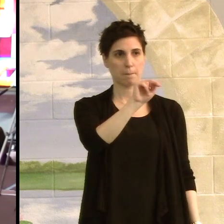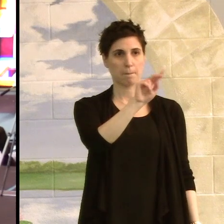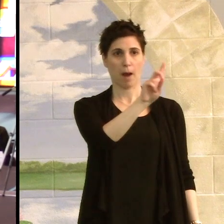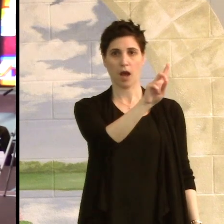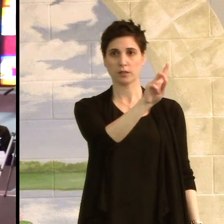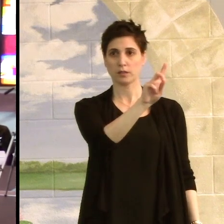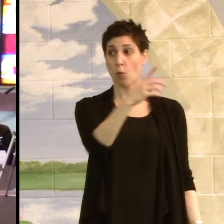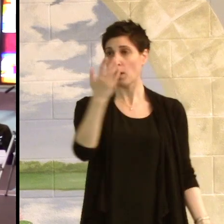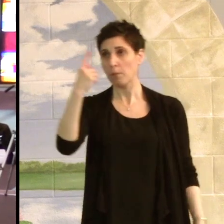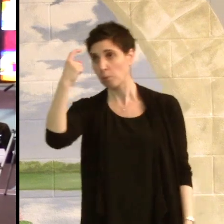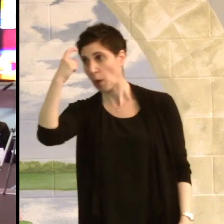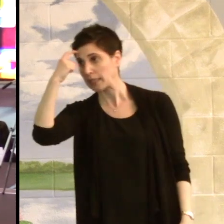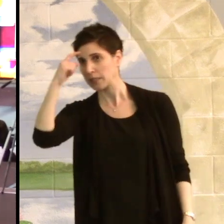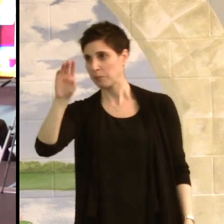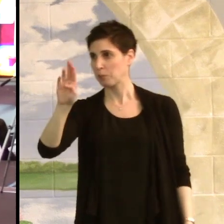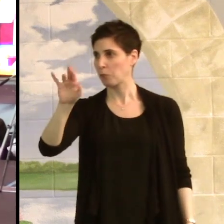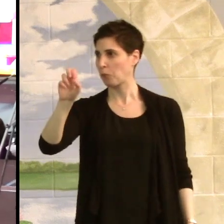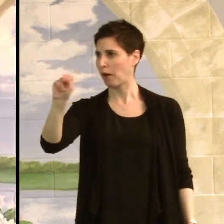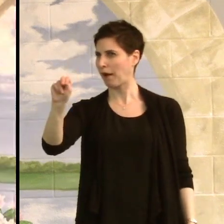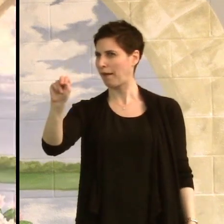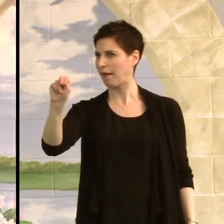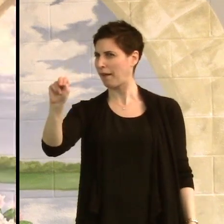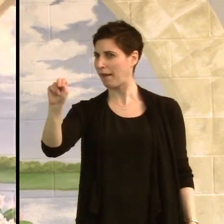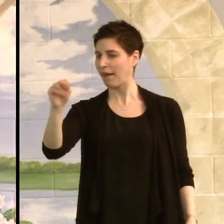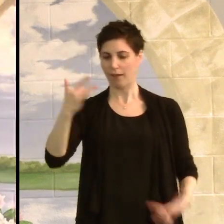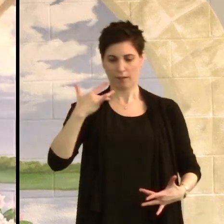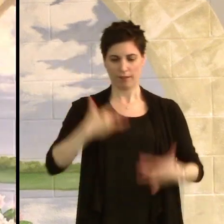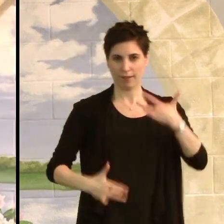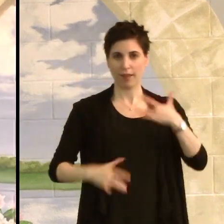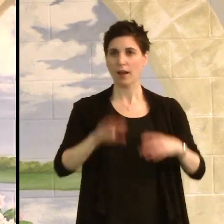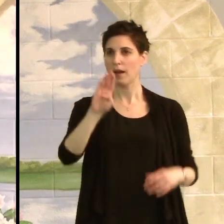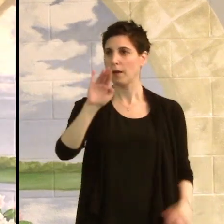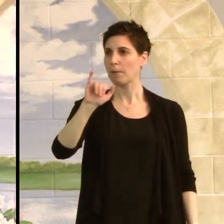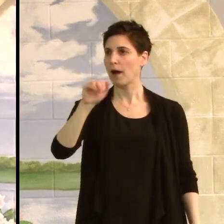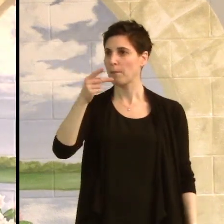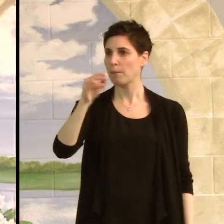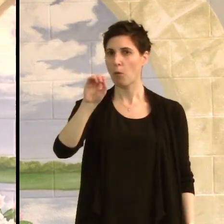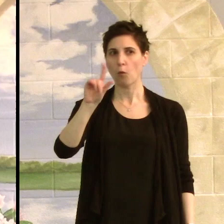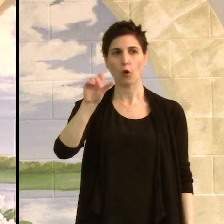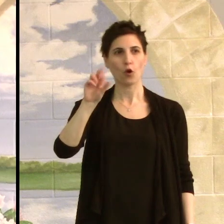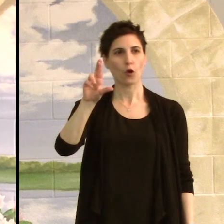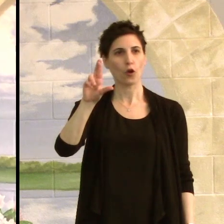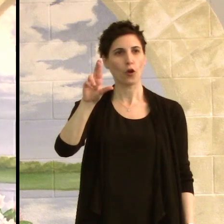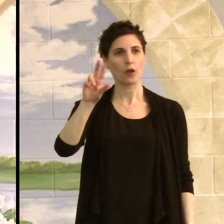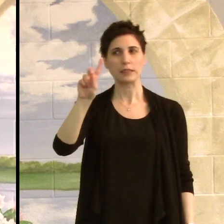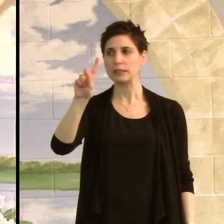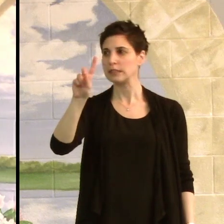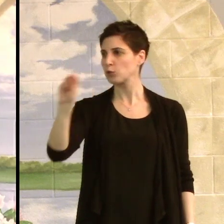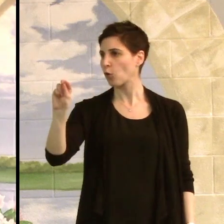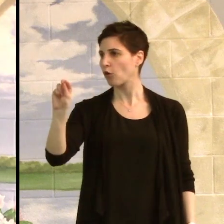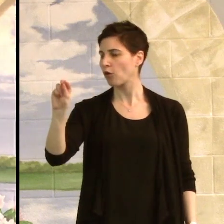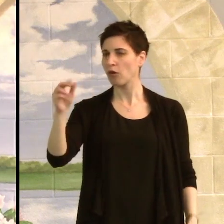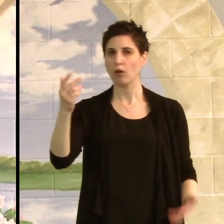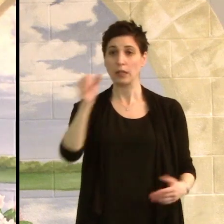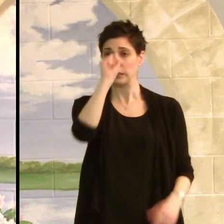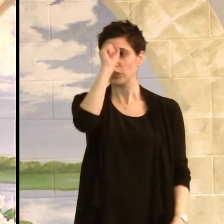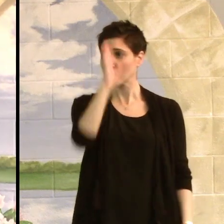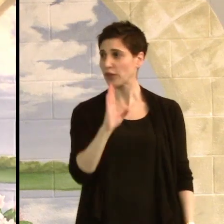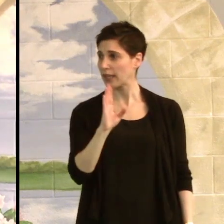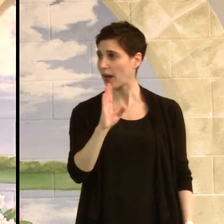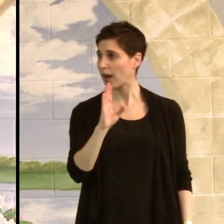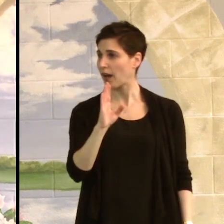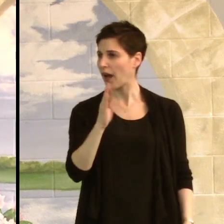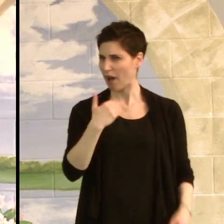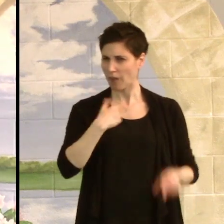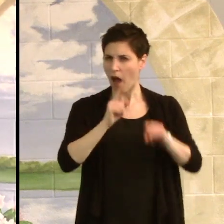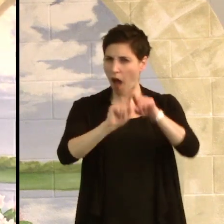brain, bipolar disorder, schizophrenia, and